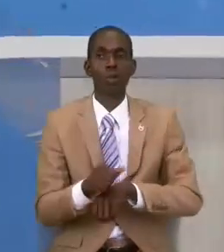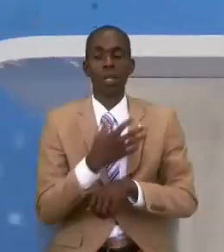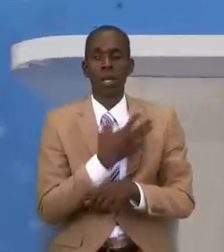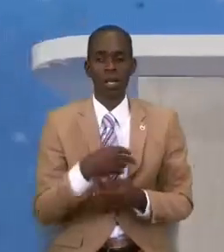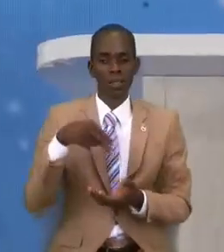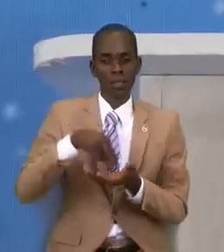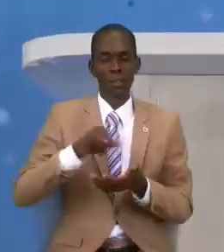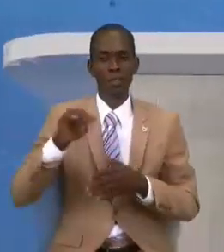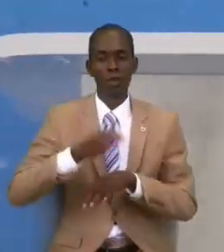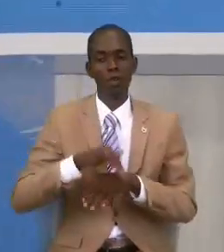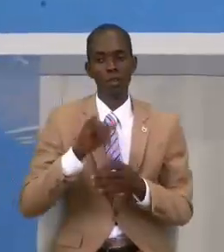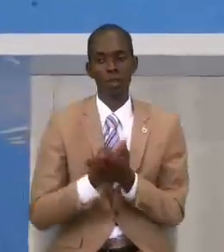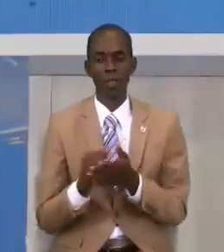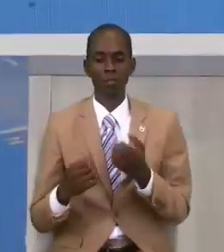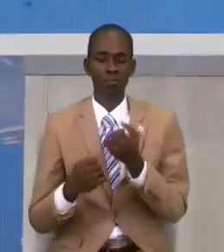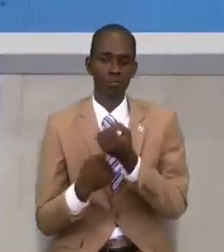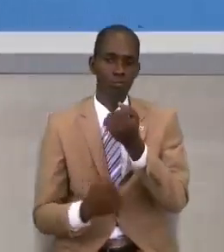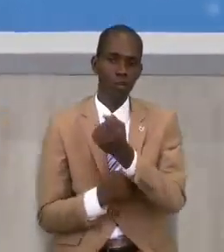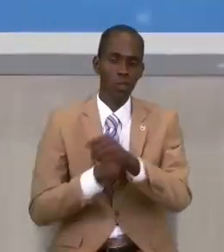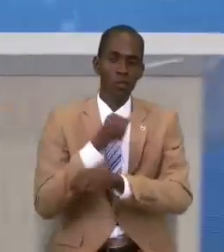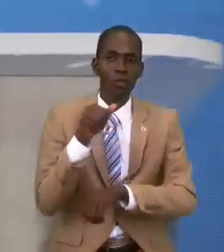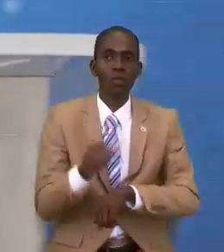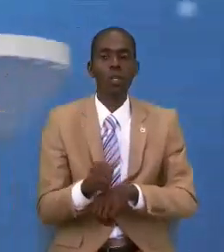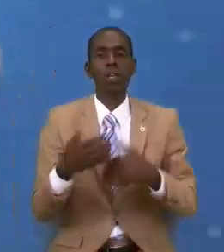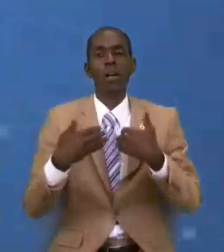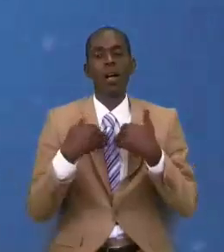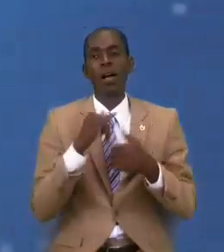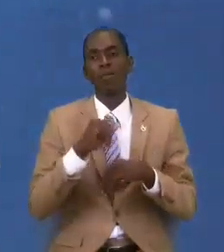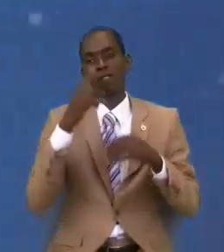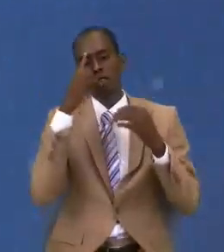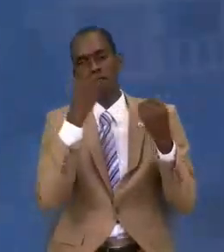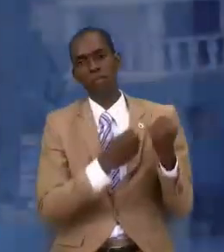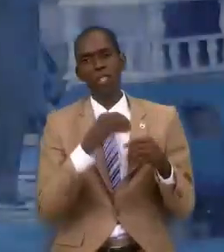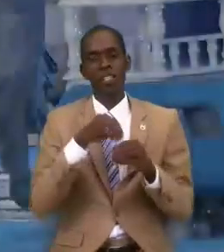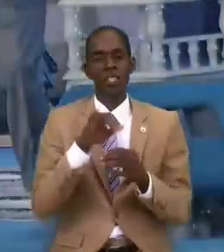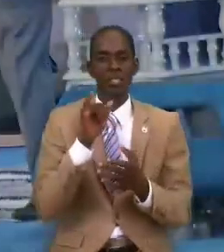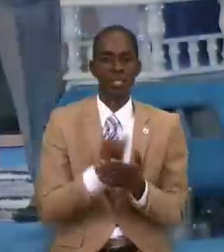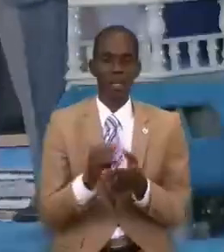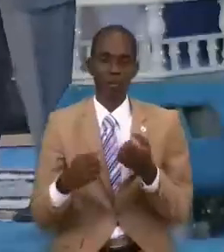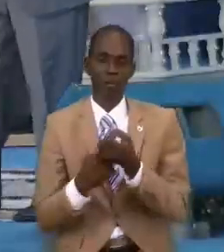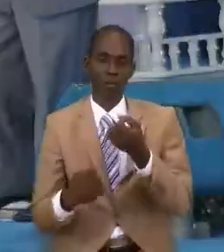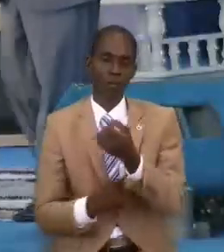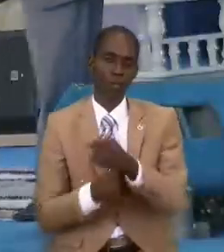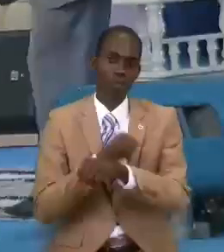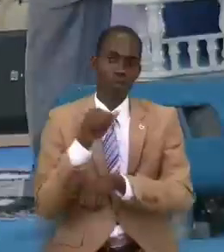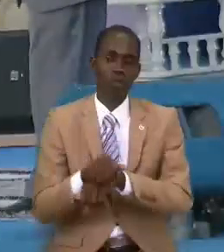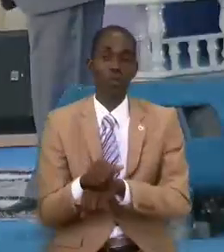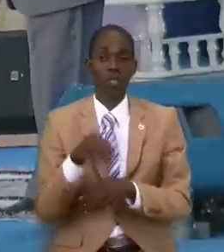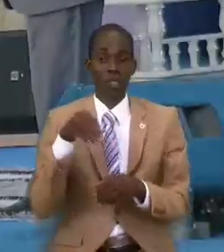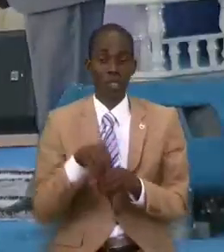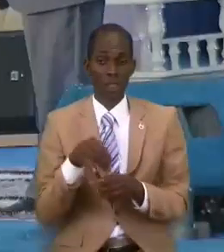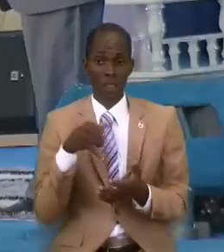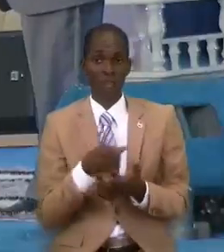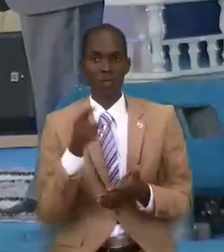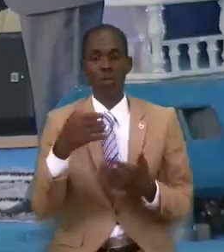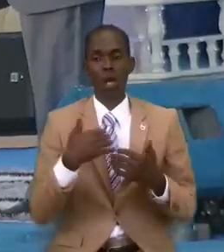having faith in that cornerstone, that you have salvation, that you have healing, that you have sanctification, that you have